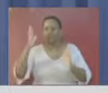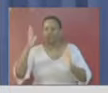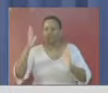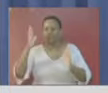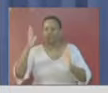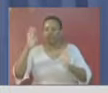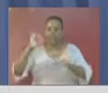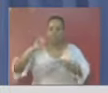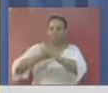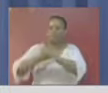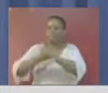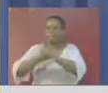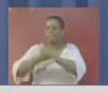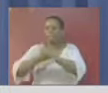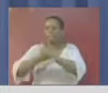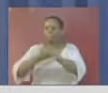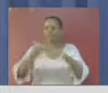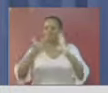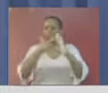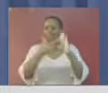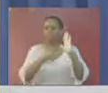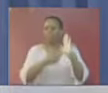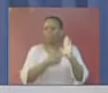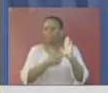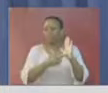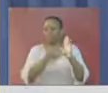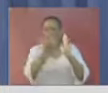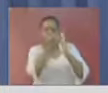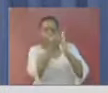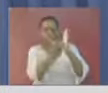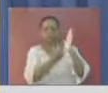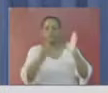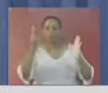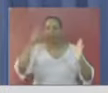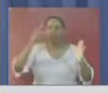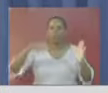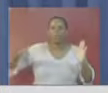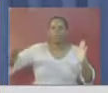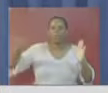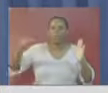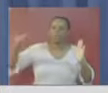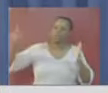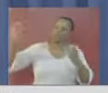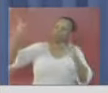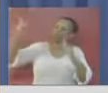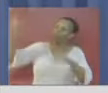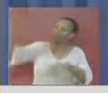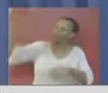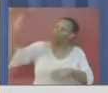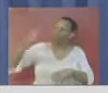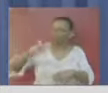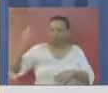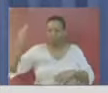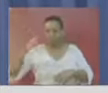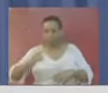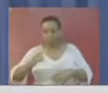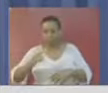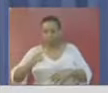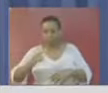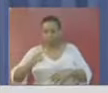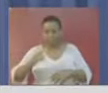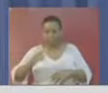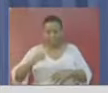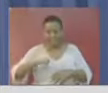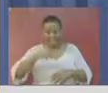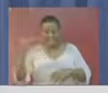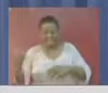guidelines with respect to repatriating persons to Trinidad and Tobago. So from next weekend, on the 15th,